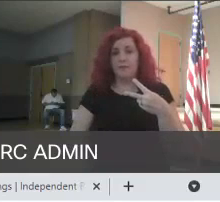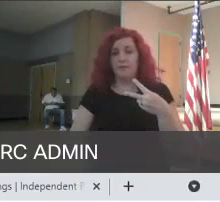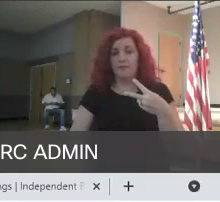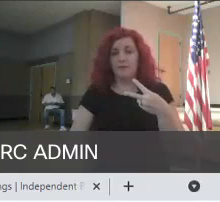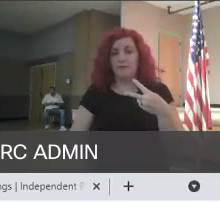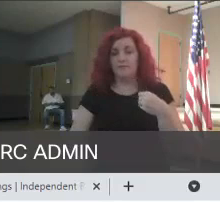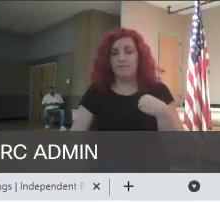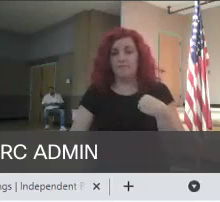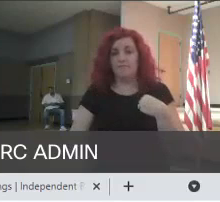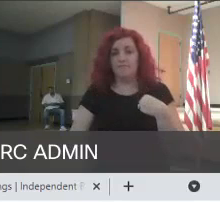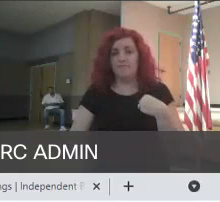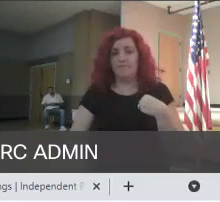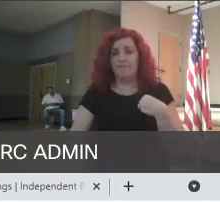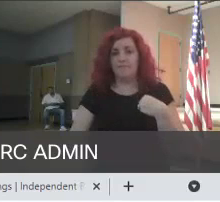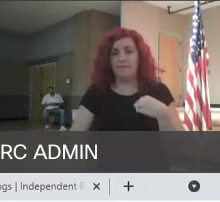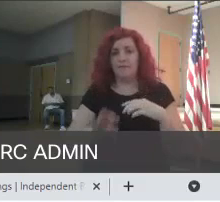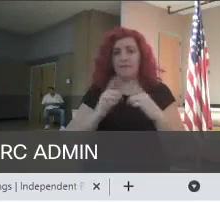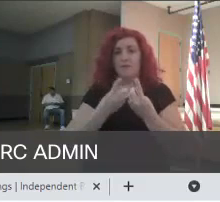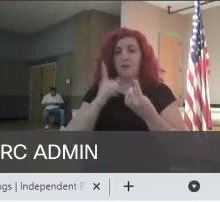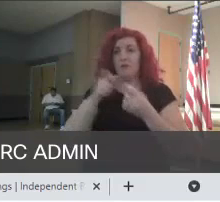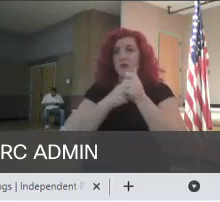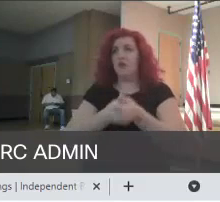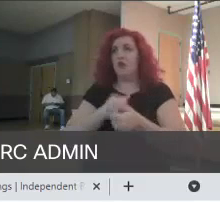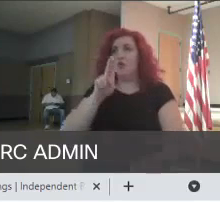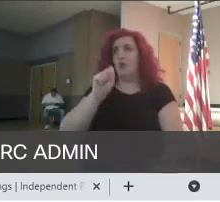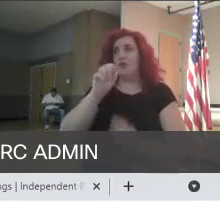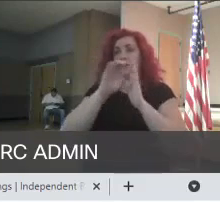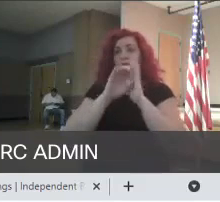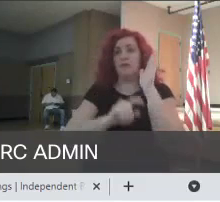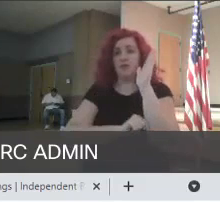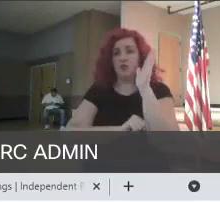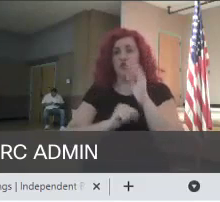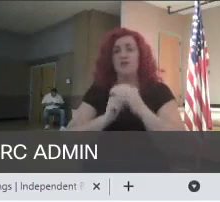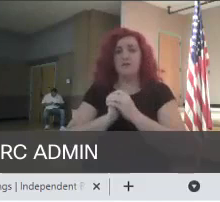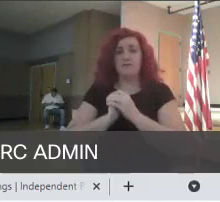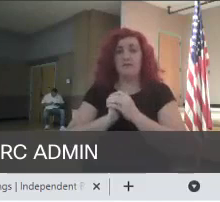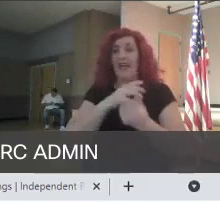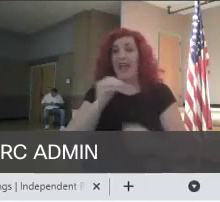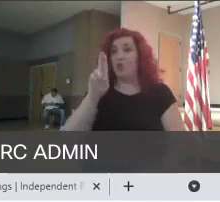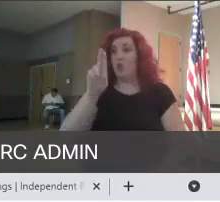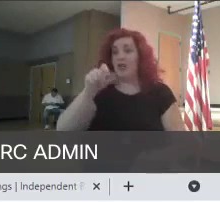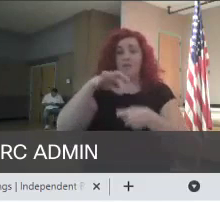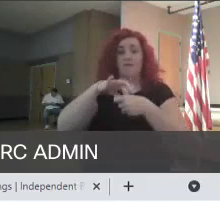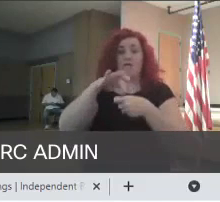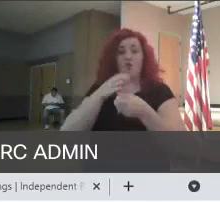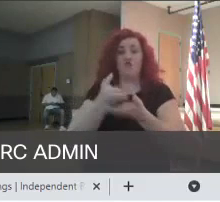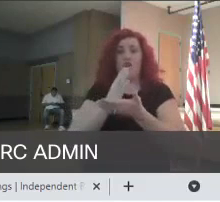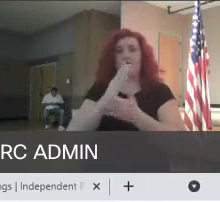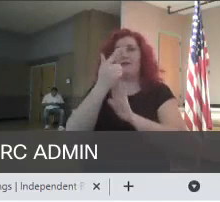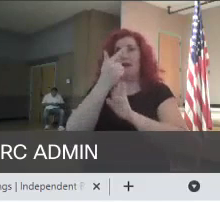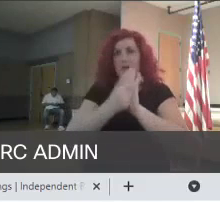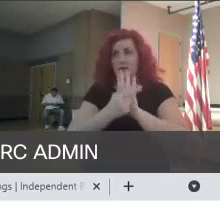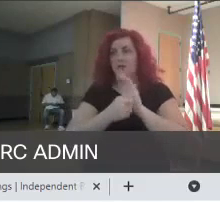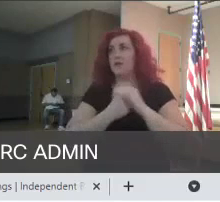the district shall comply with United States Constitution and the United States Voting Rights Act,